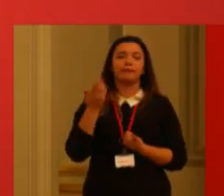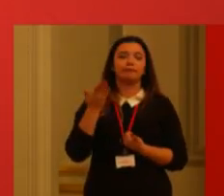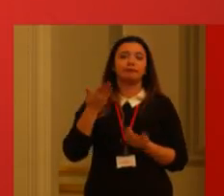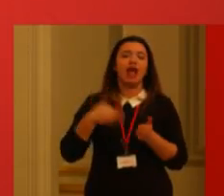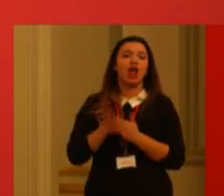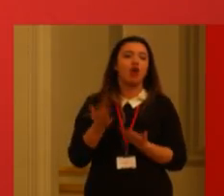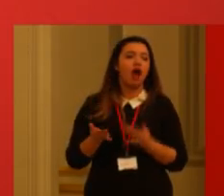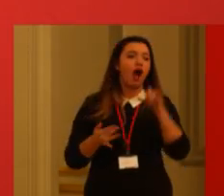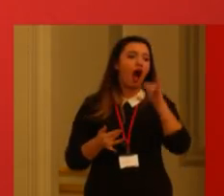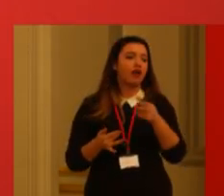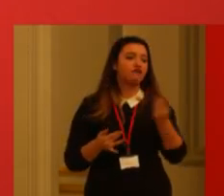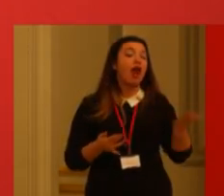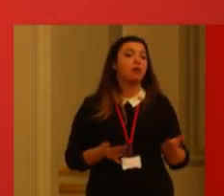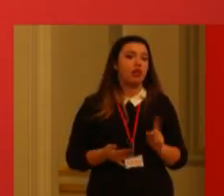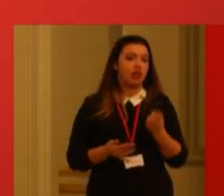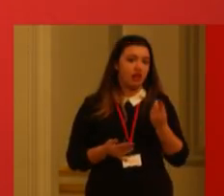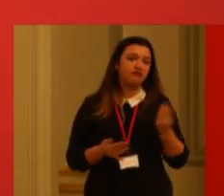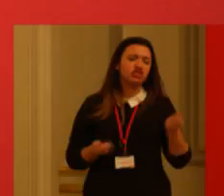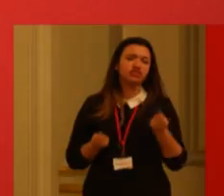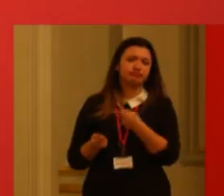the woman stays at home.